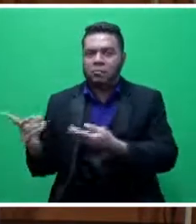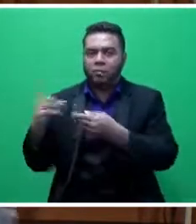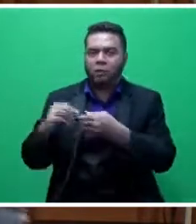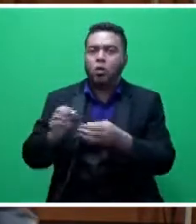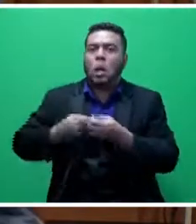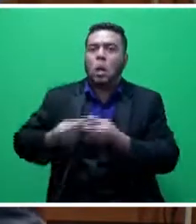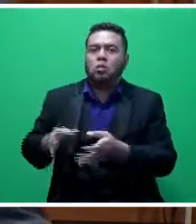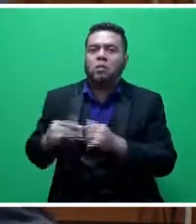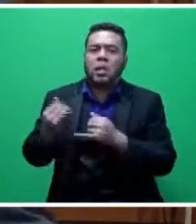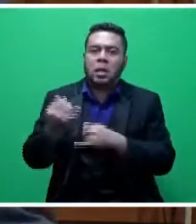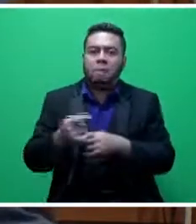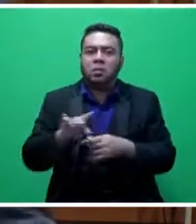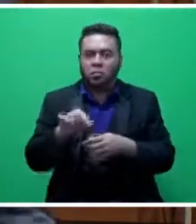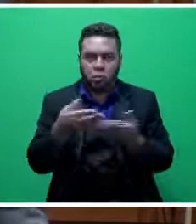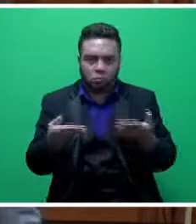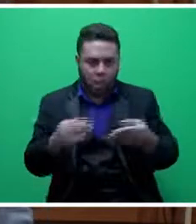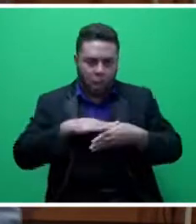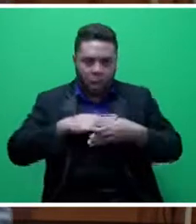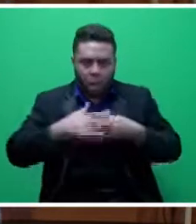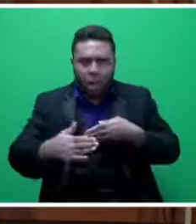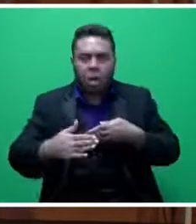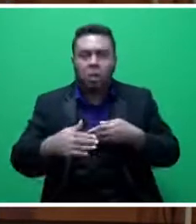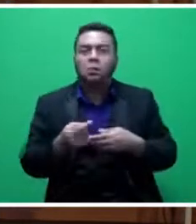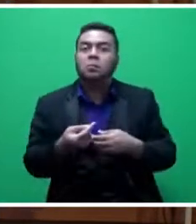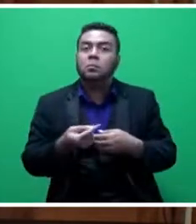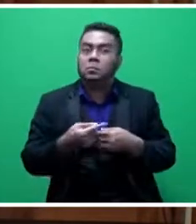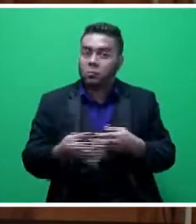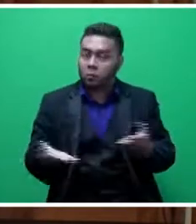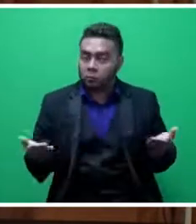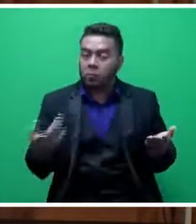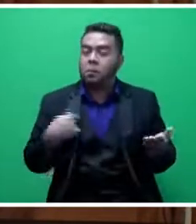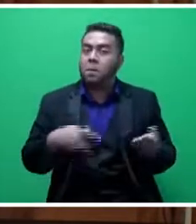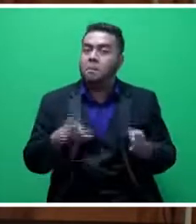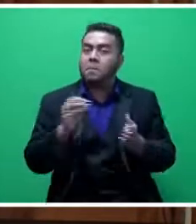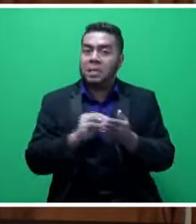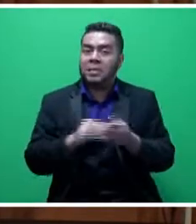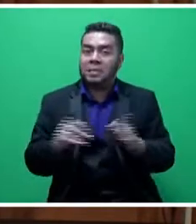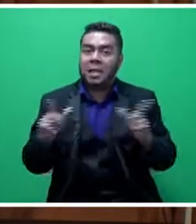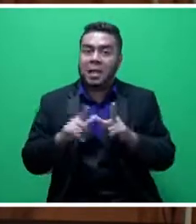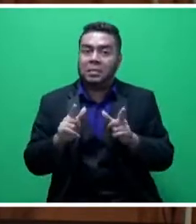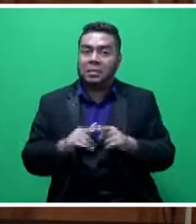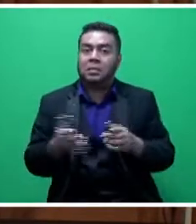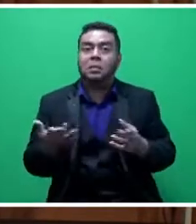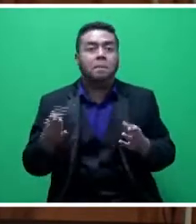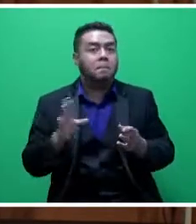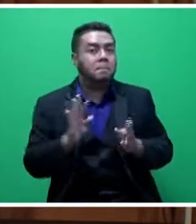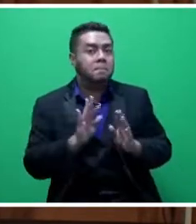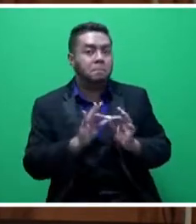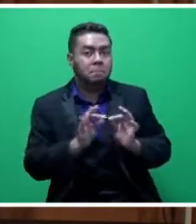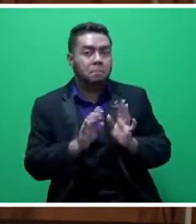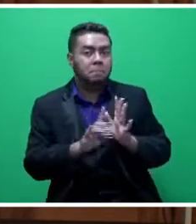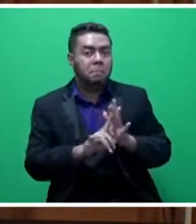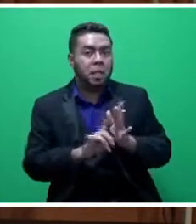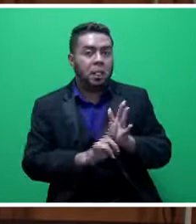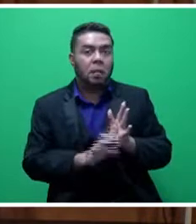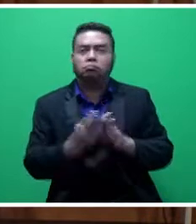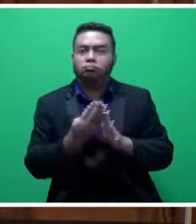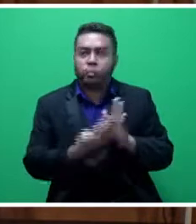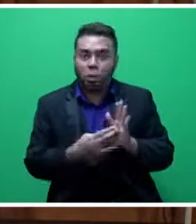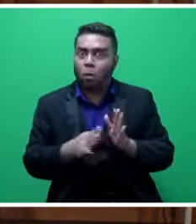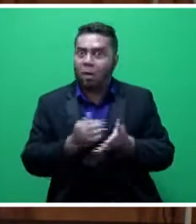income, at least for a period of time. So, Mr. Speaker, sir, the Business Licensing Repeal Bill seeks to repeal the Business Licensing